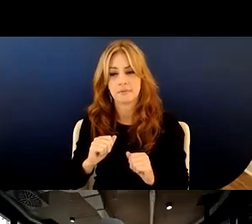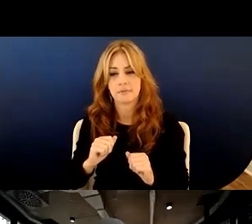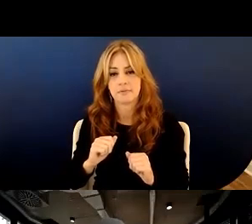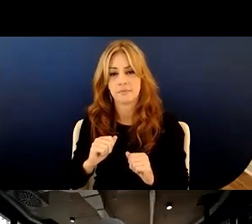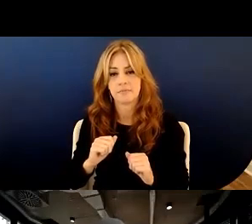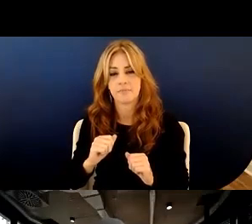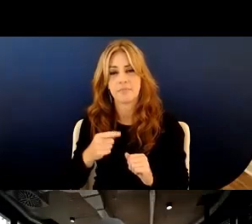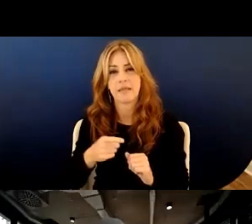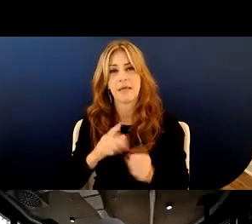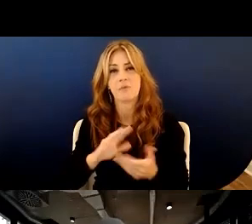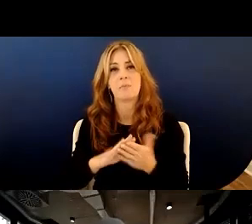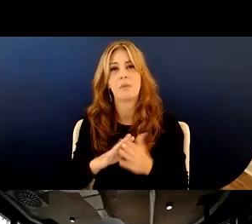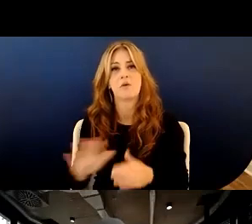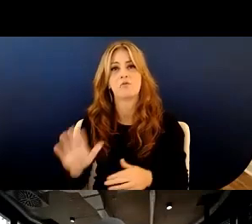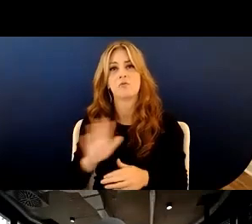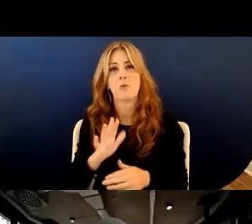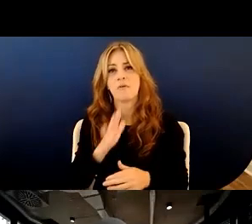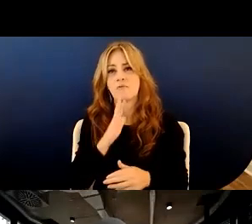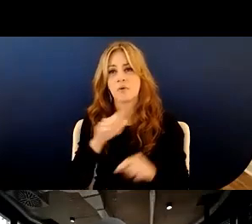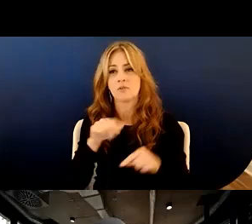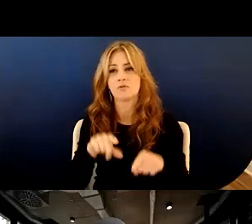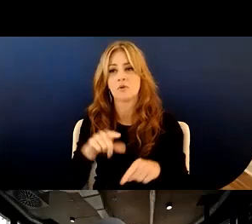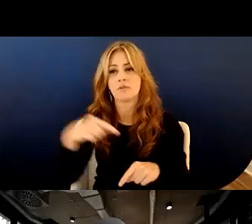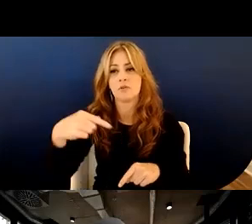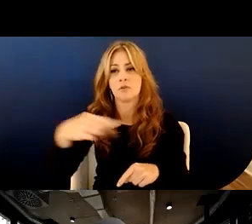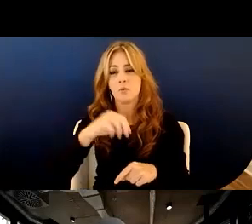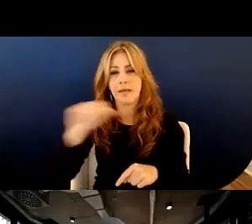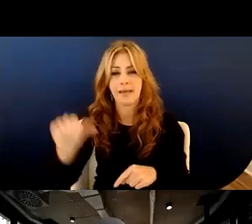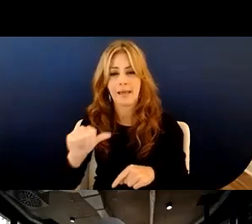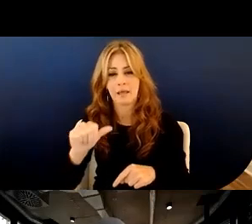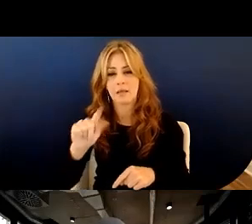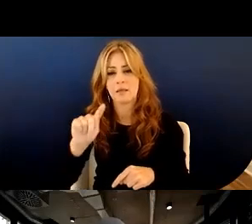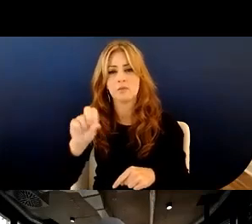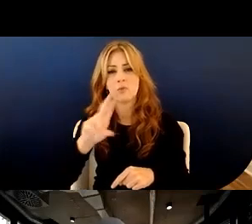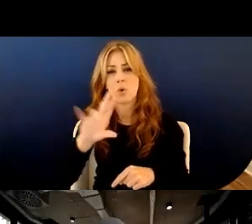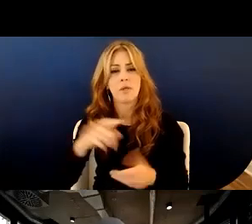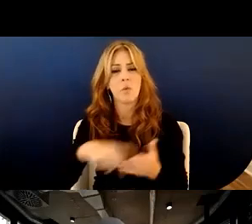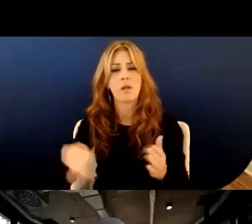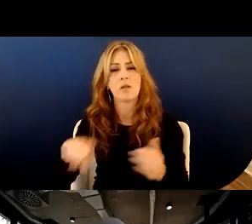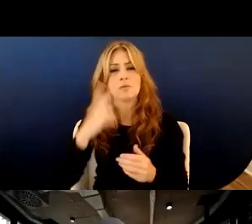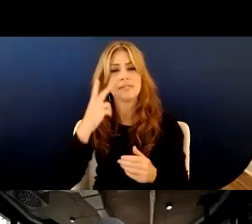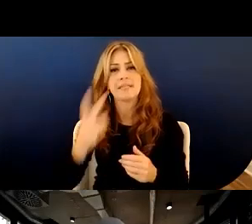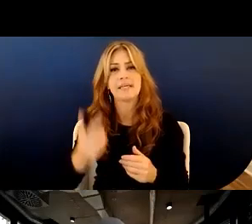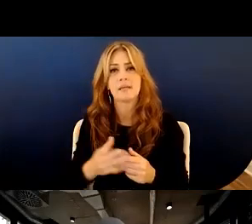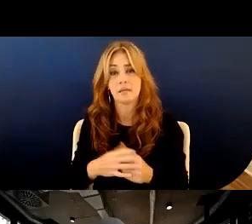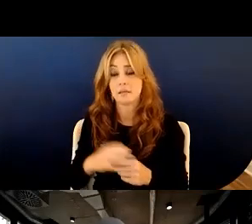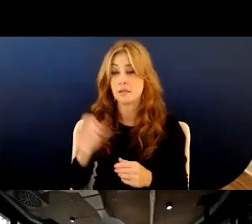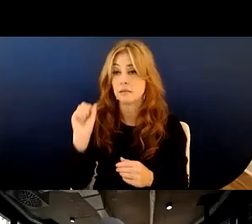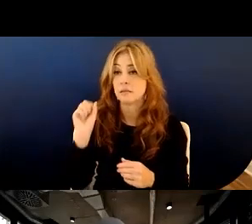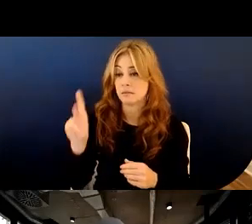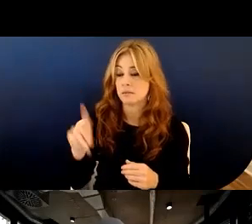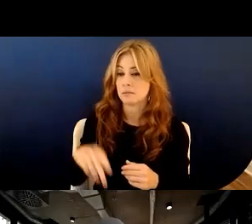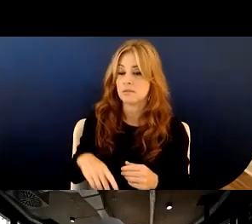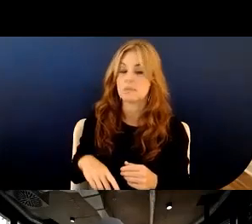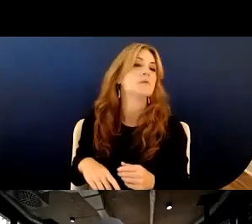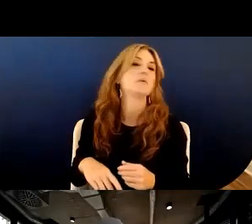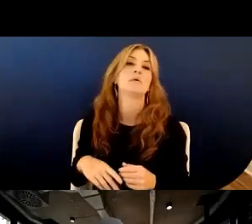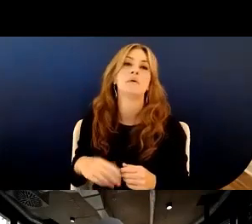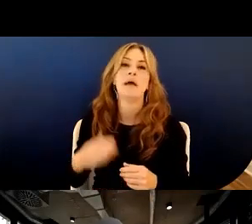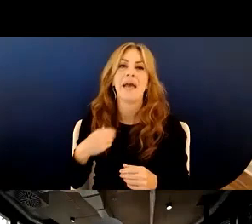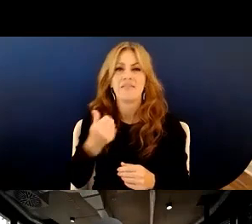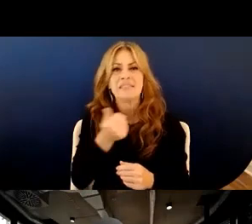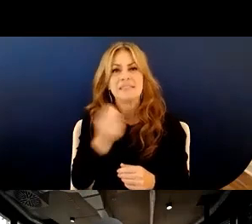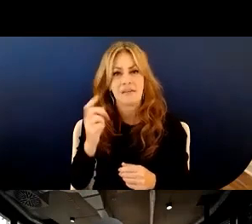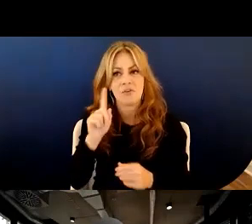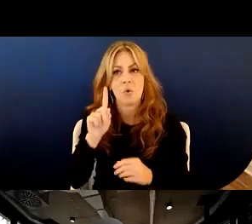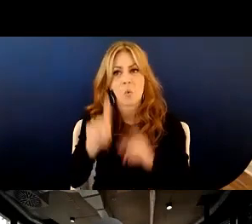be your voice through the Q&A and chat. Tony, what are you seeing? Okay, so there are a good number of